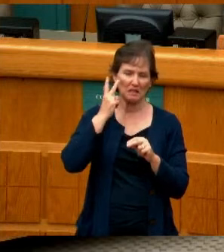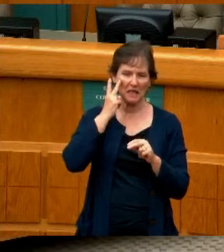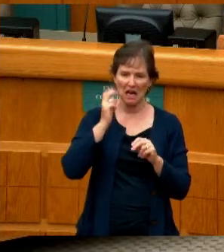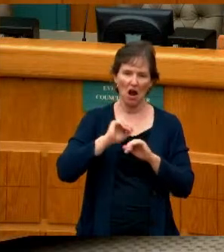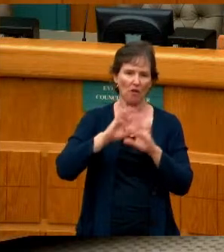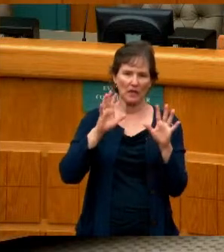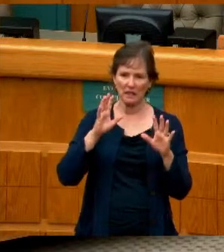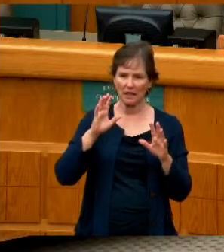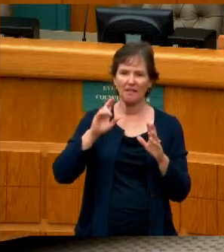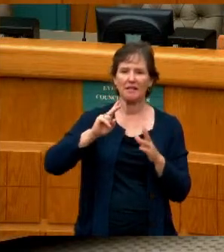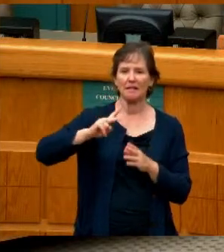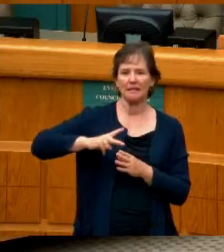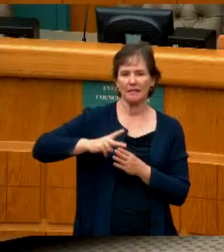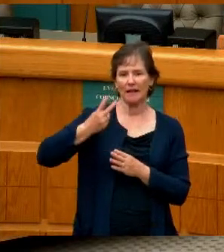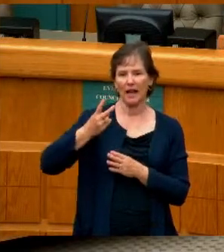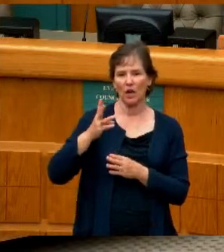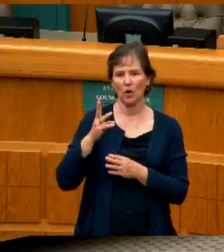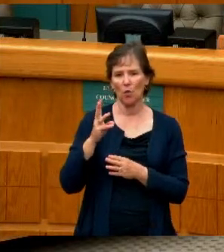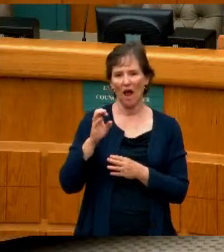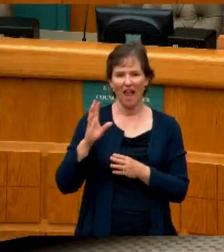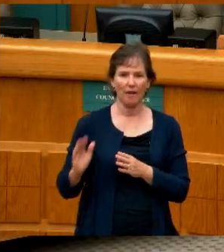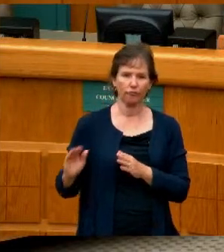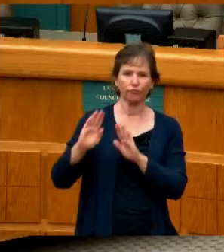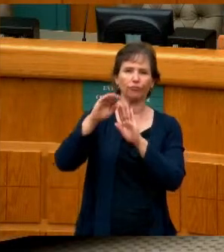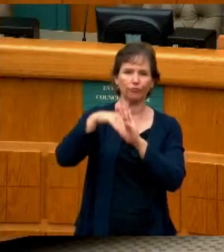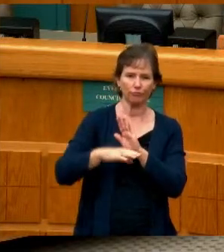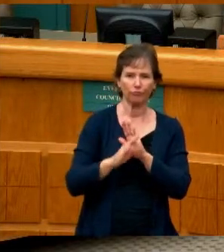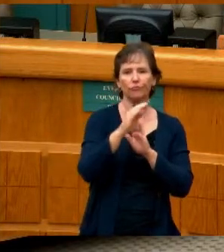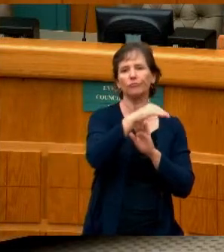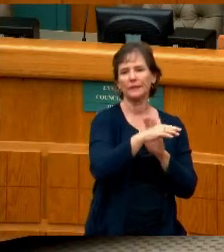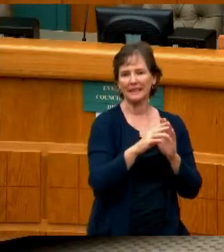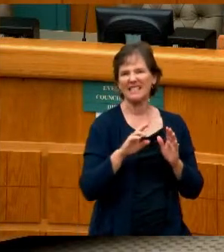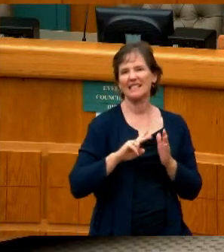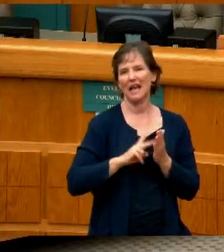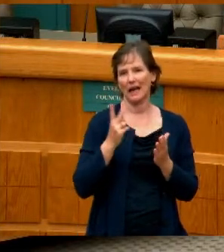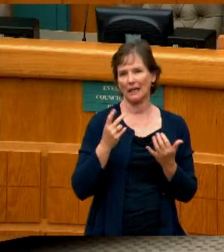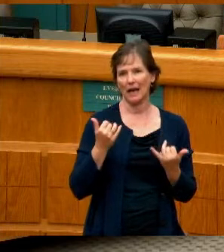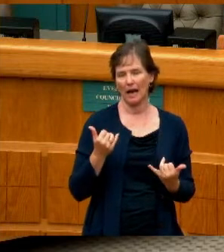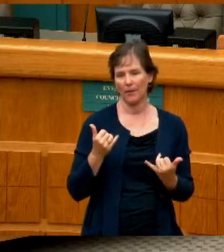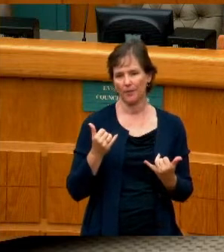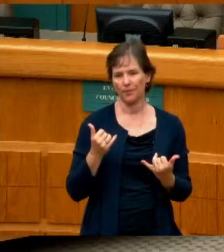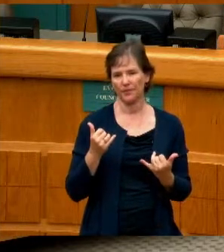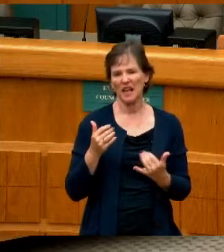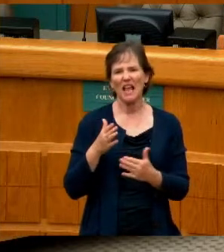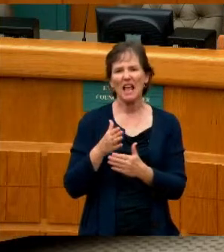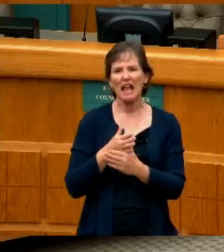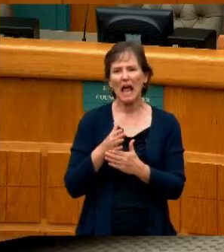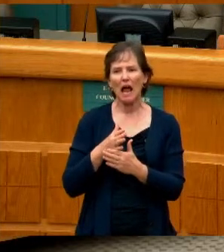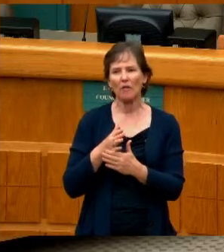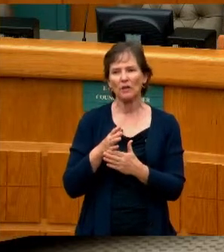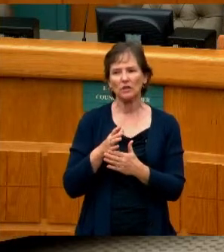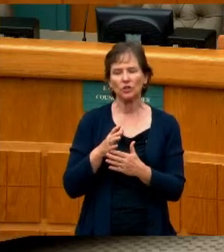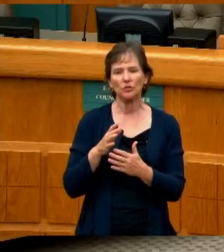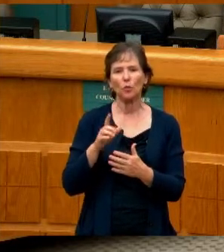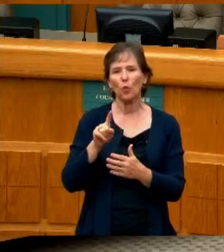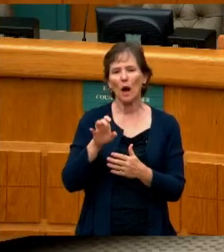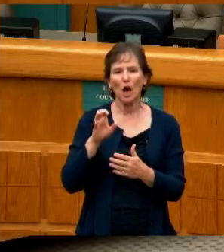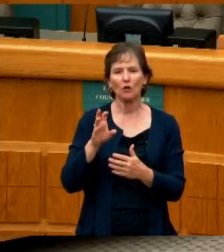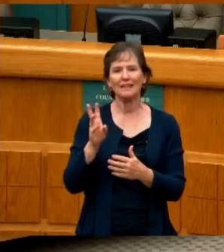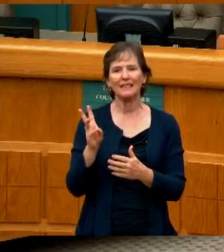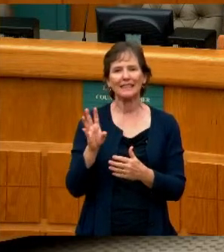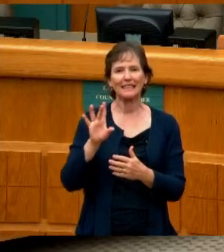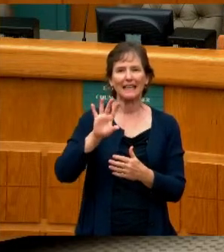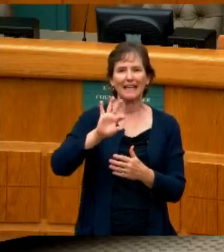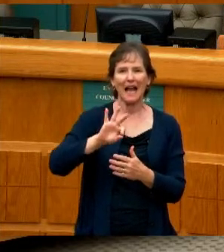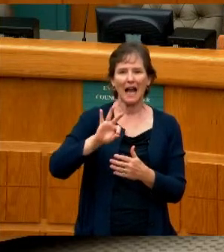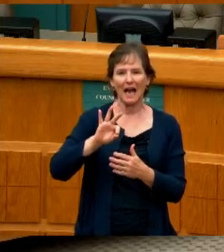the bar graphs over here, the numbers are going up, so you know that we're in our second wave of cases. The 7-day